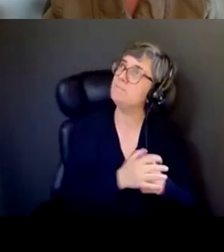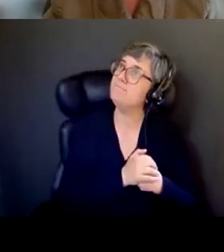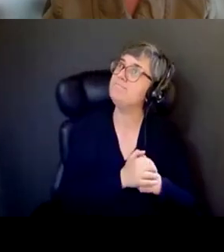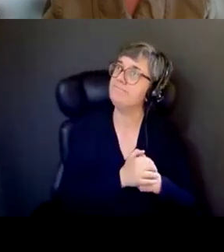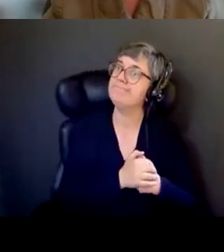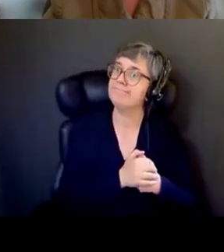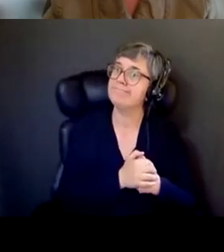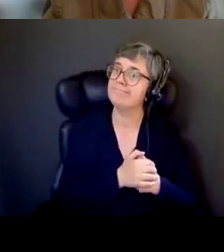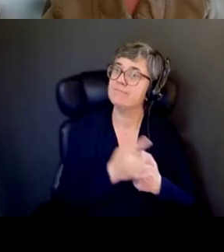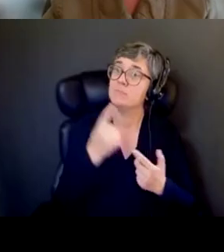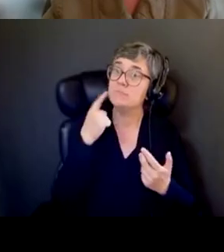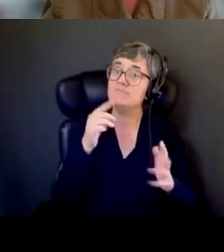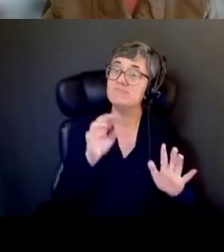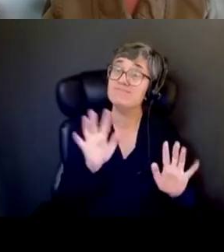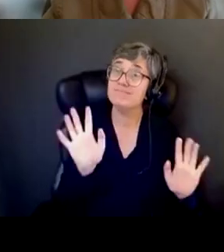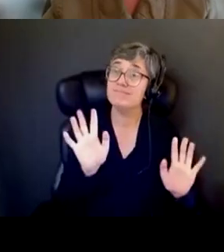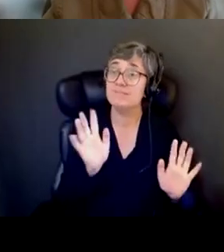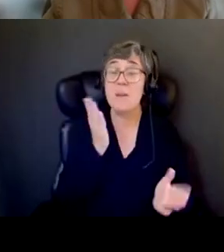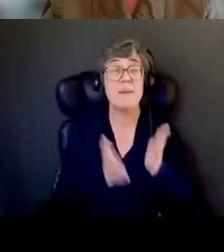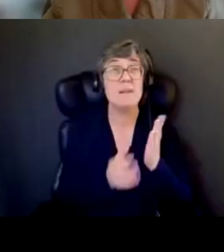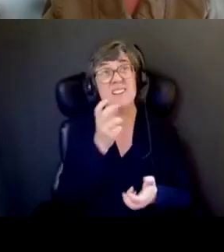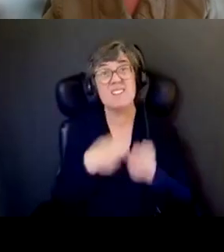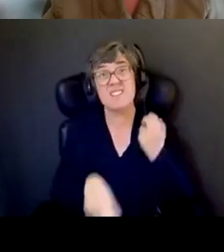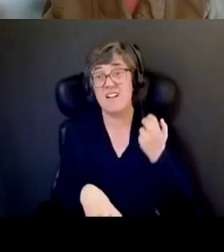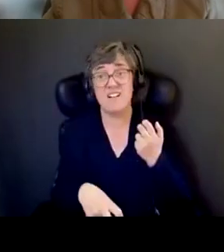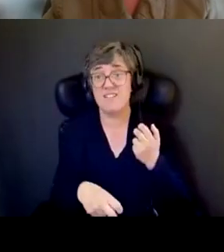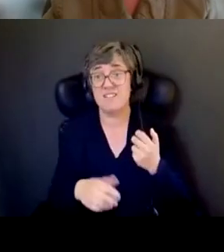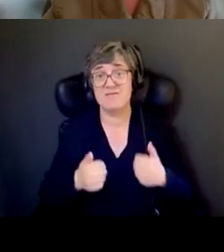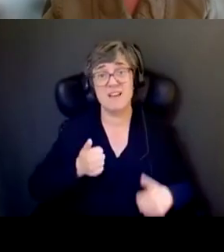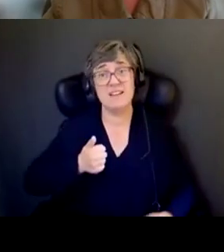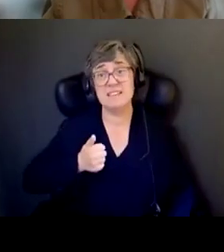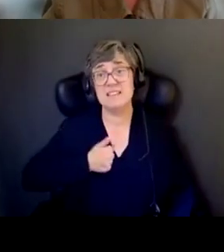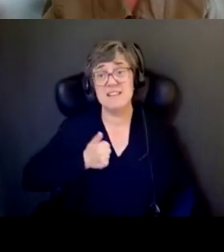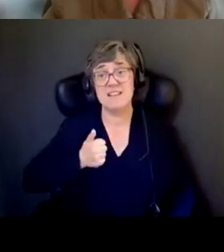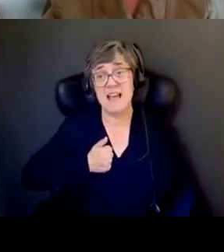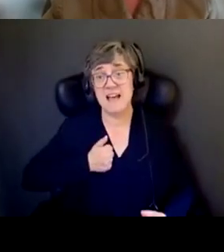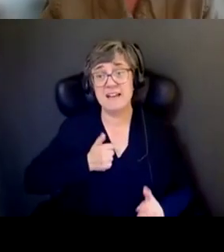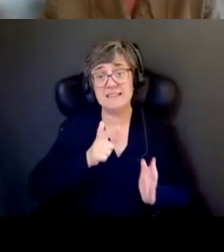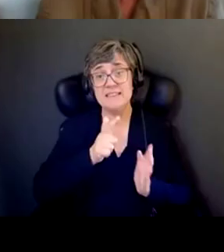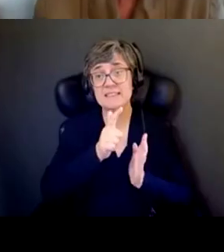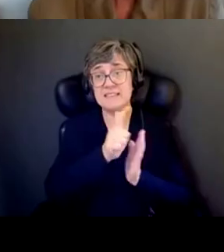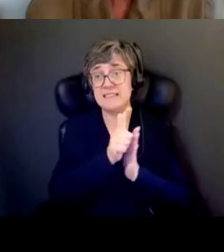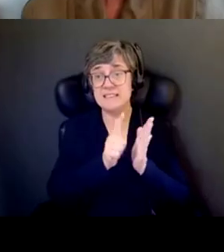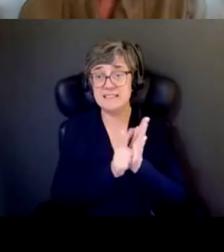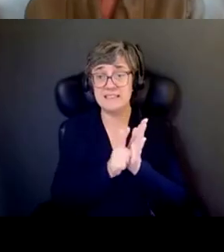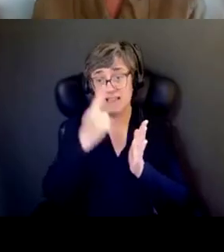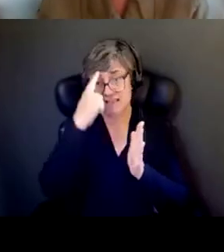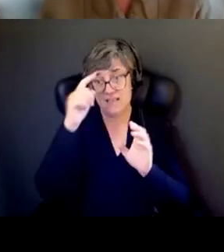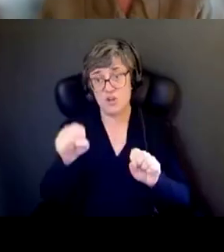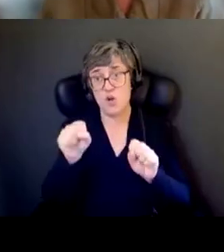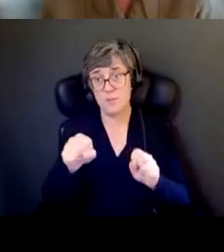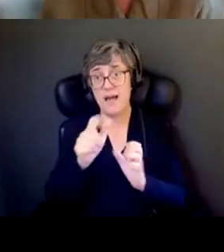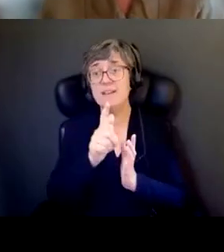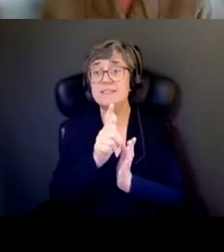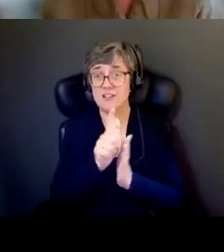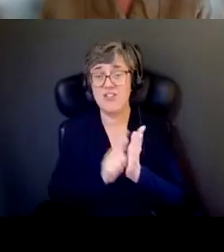Reform, okay, straight up, maybe it's not tough. Just reform Canada's legal capacity laws. Just do that. But move from substitute decision making to